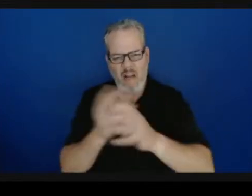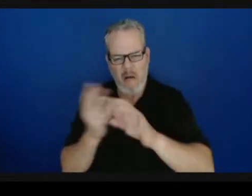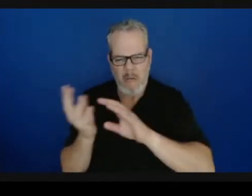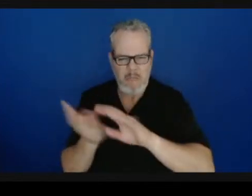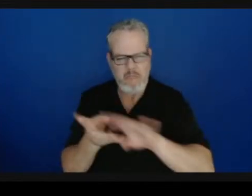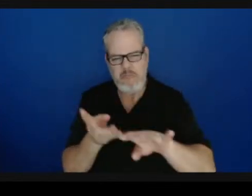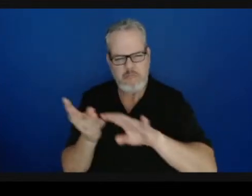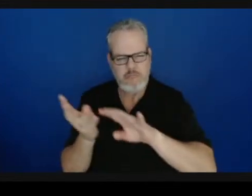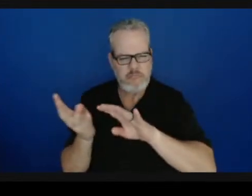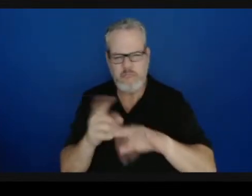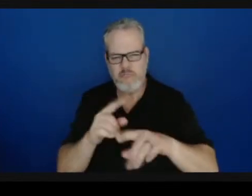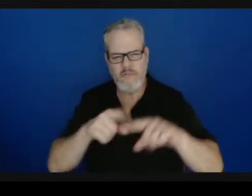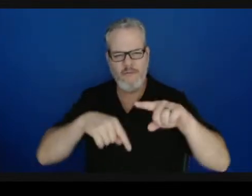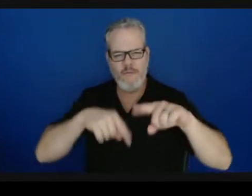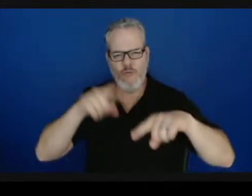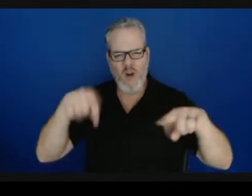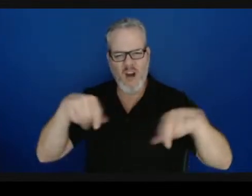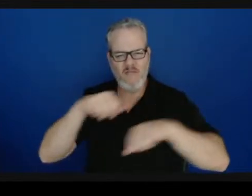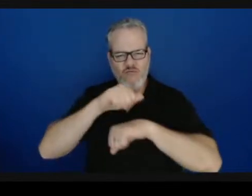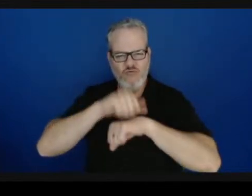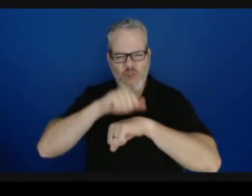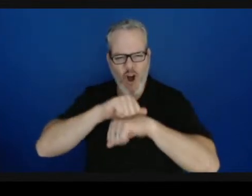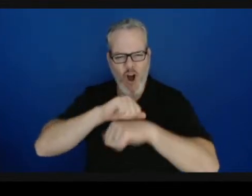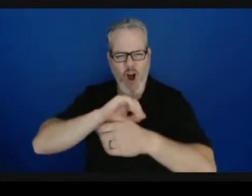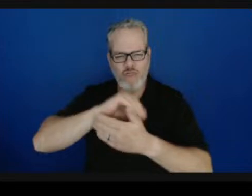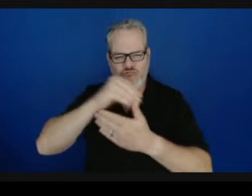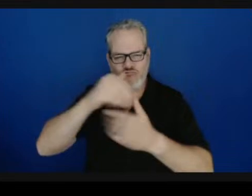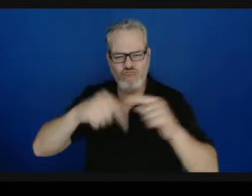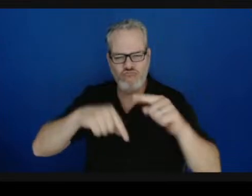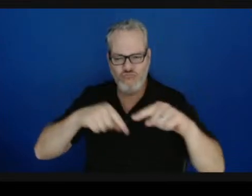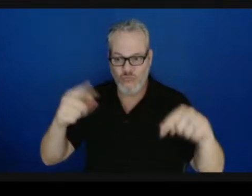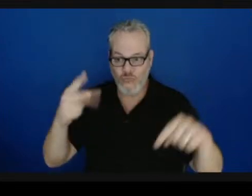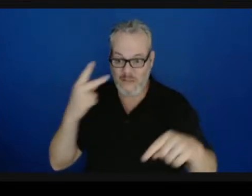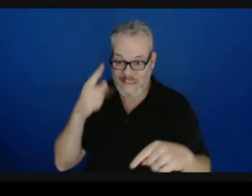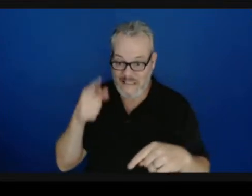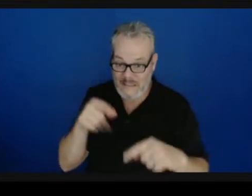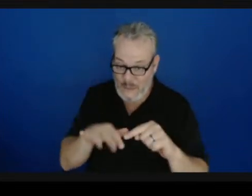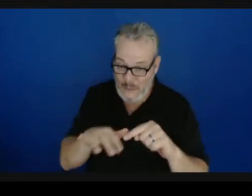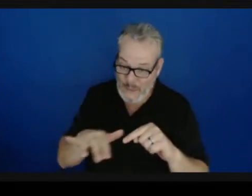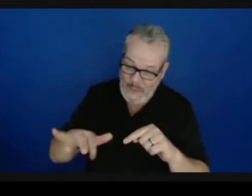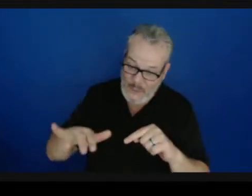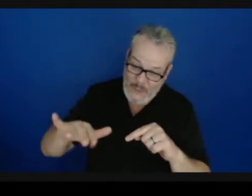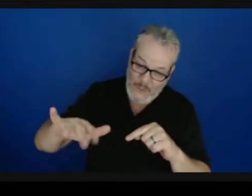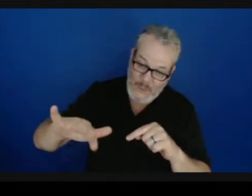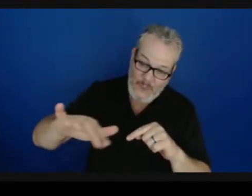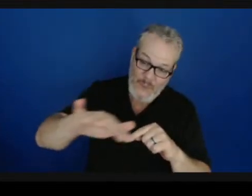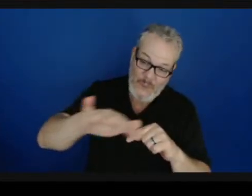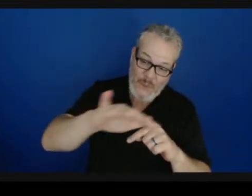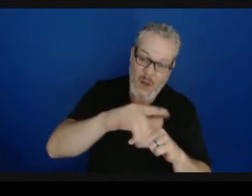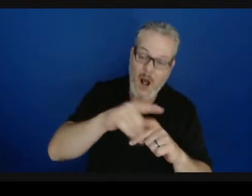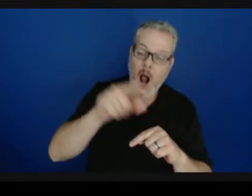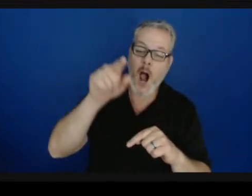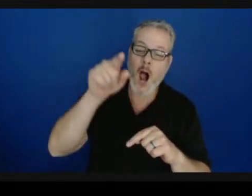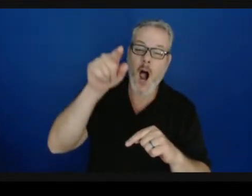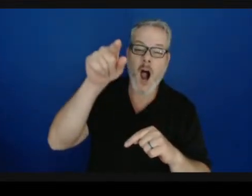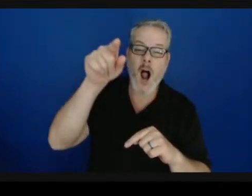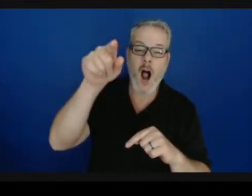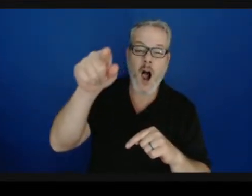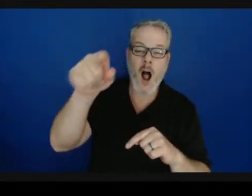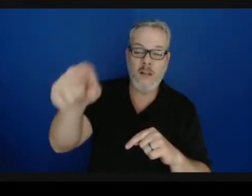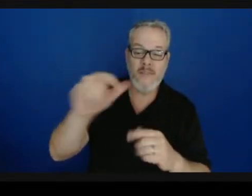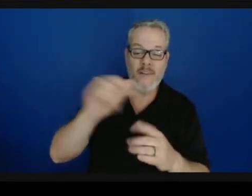sloshing over the edge right there. Looking at the crater itself, you see it's coming into the crater, and all the way to far end of Nāpau, this is the southern edge. There's a little spot of fume coming